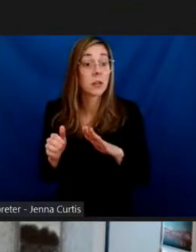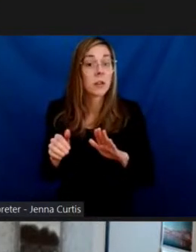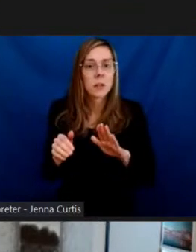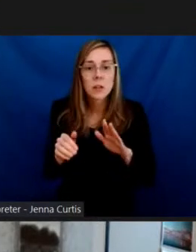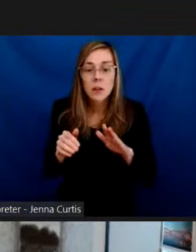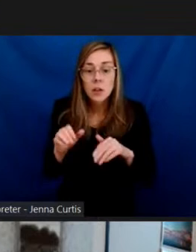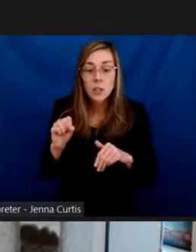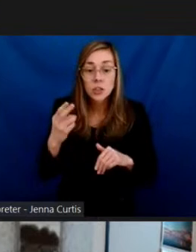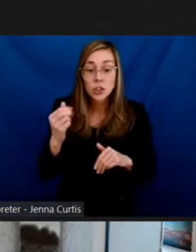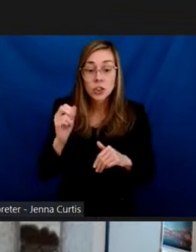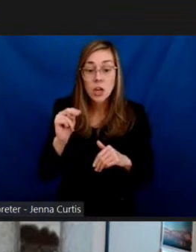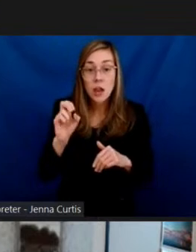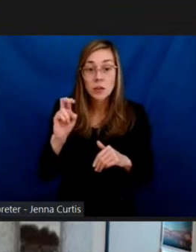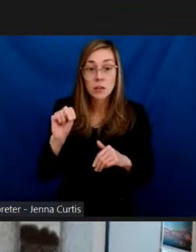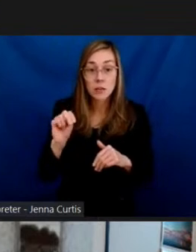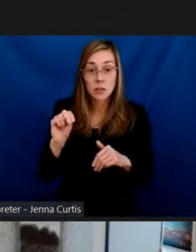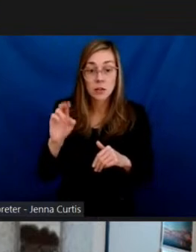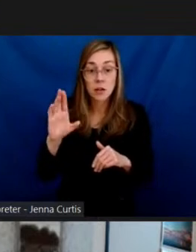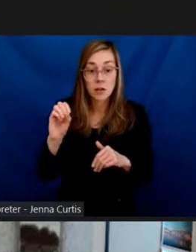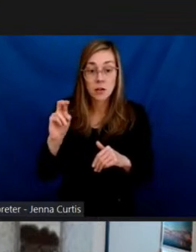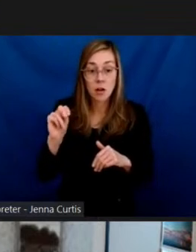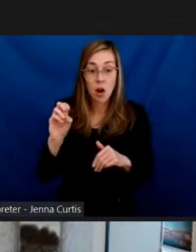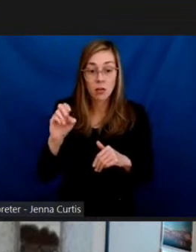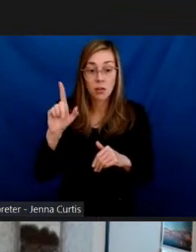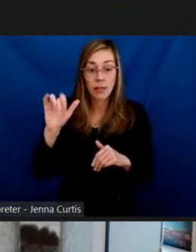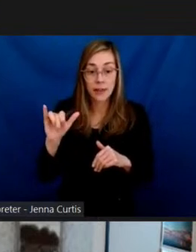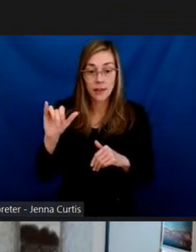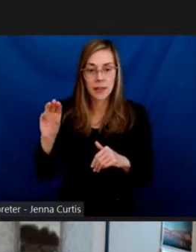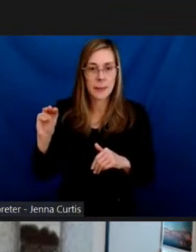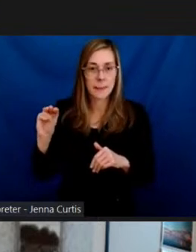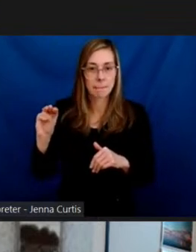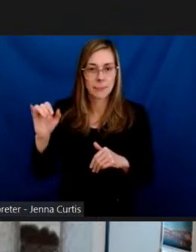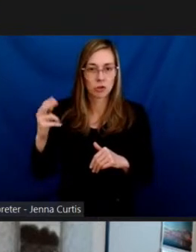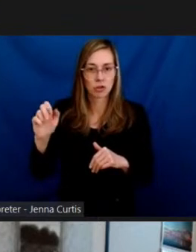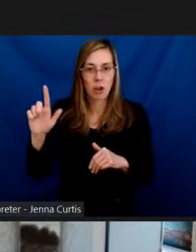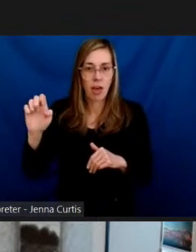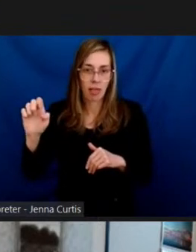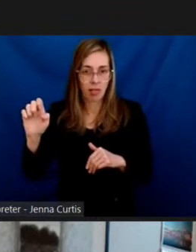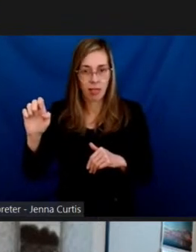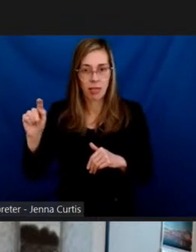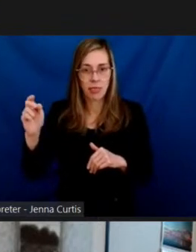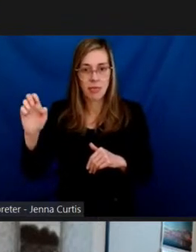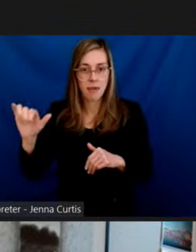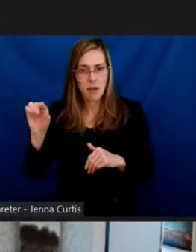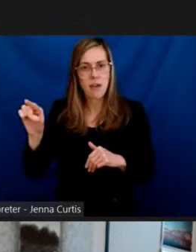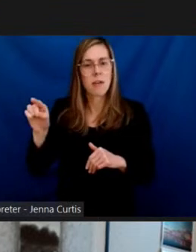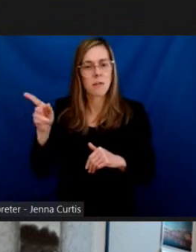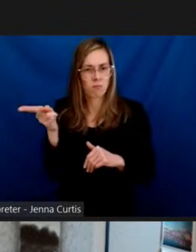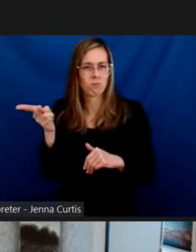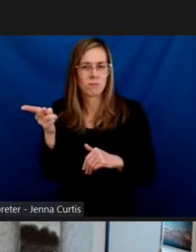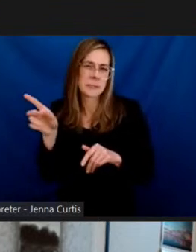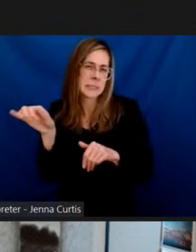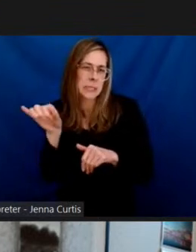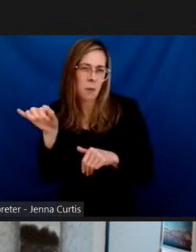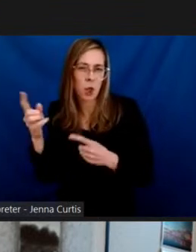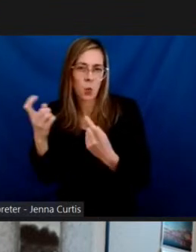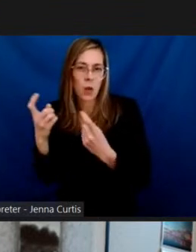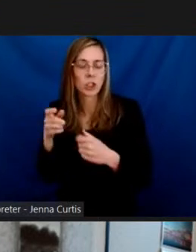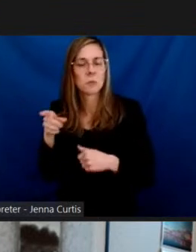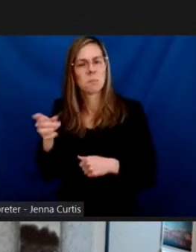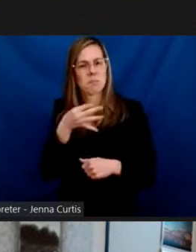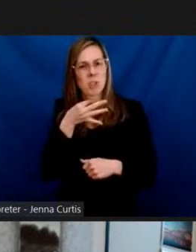Connolly and Michelle May kind of asked a similar question. They're curious about the walk-in policy, no walk-ins. They're going to